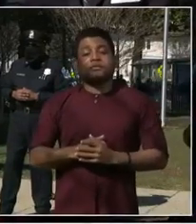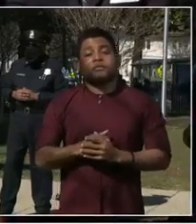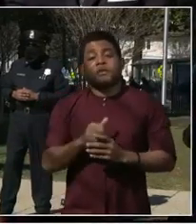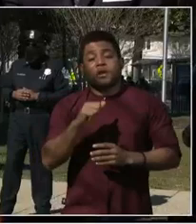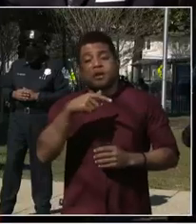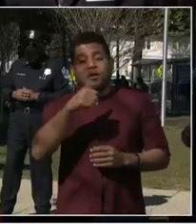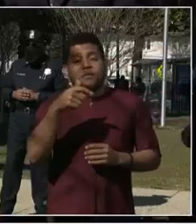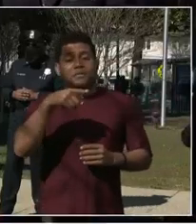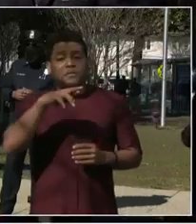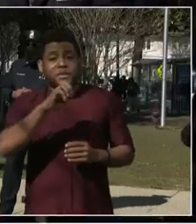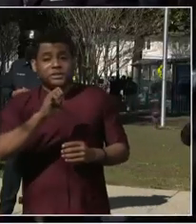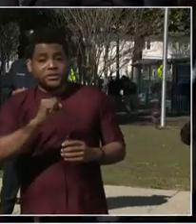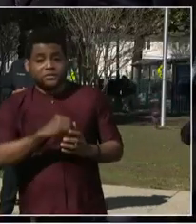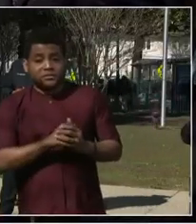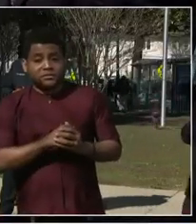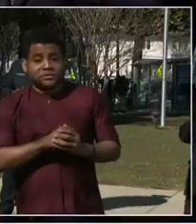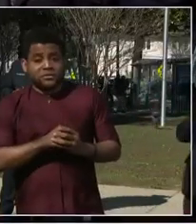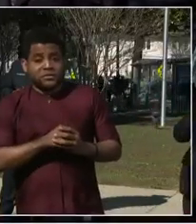Yeah, don't do that.